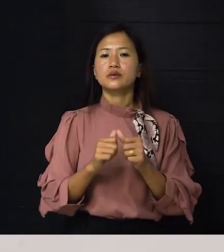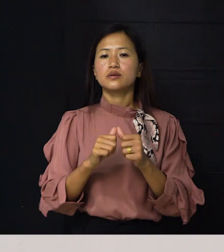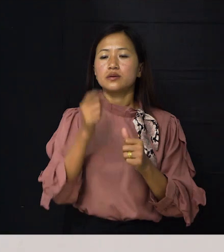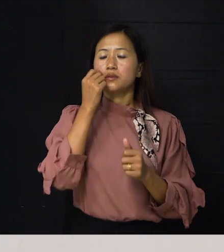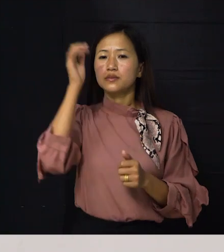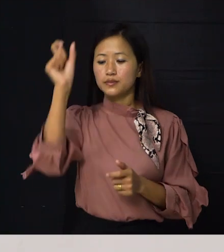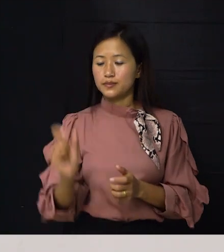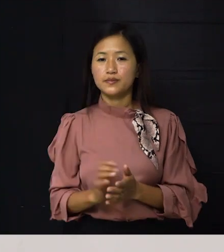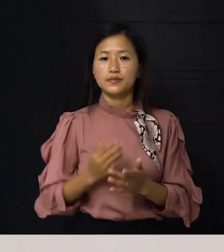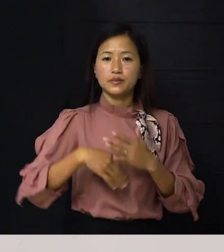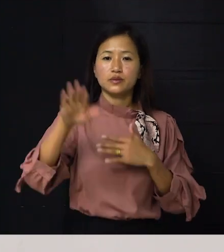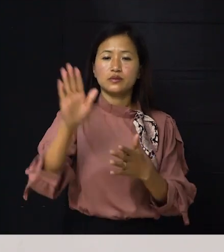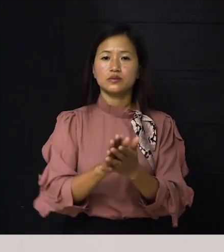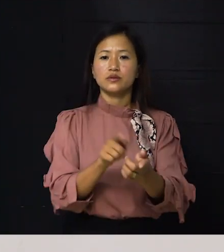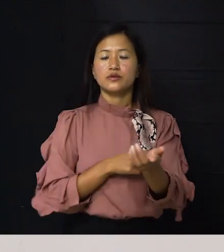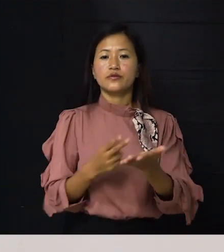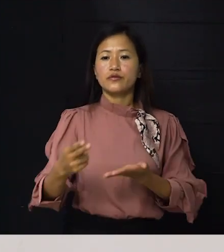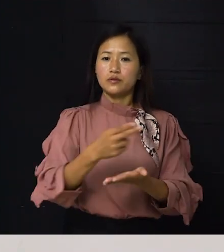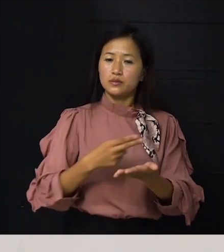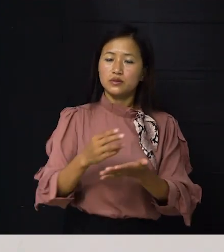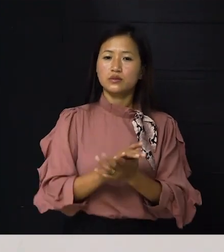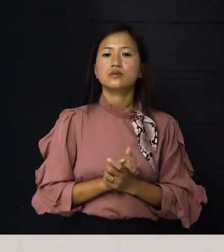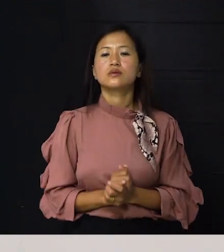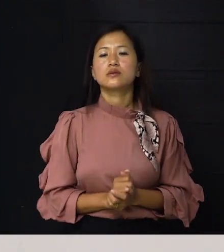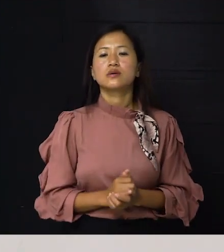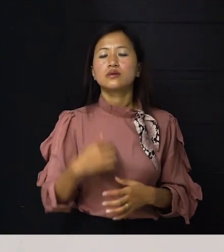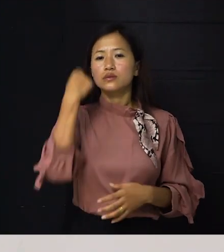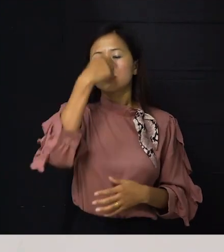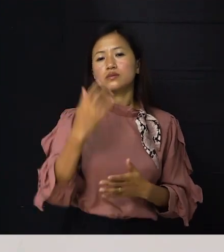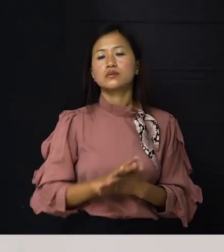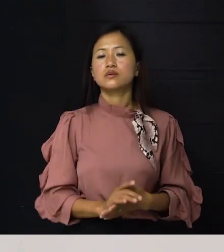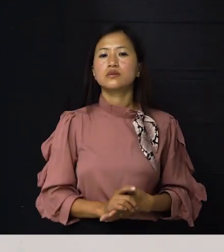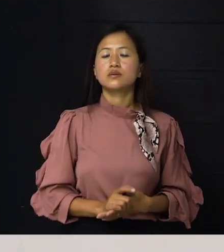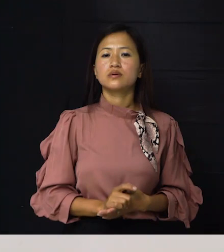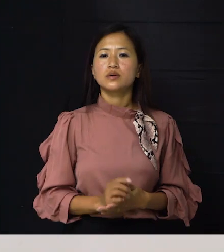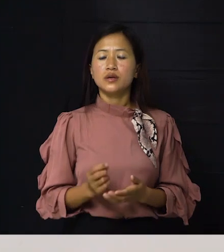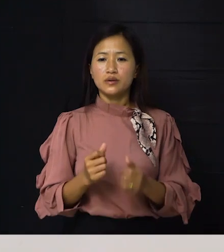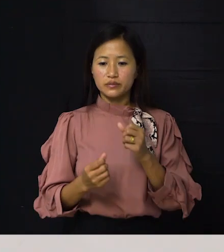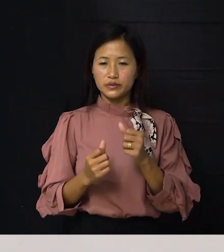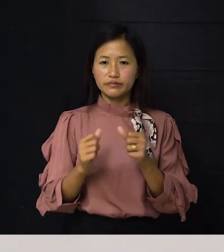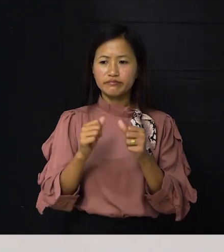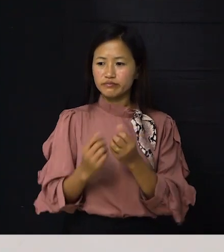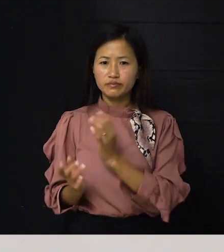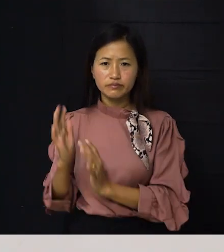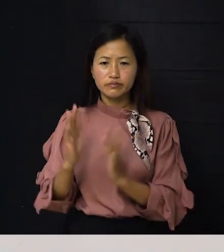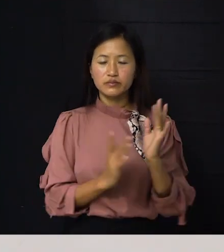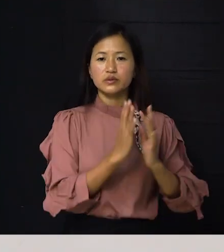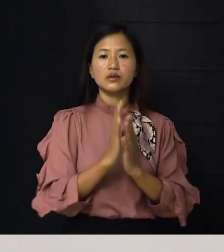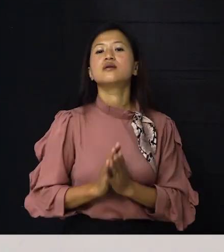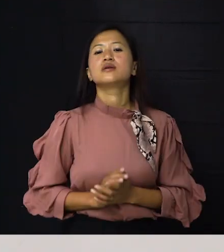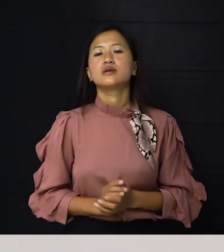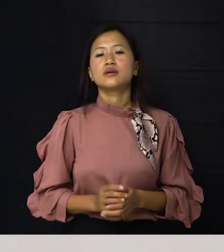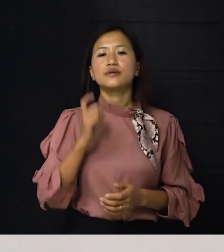gave loans to certain farmers who had to do some agricultural work. Like, for example, if a